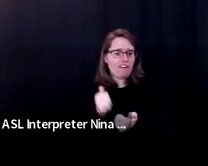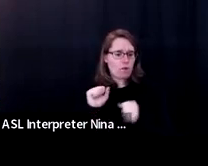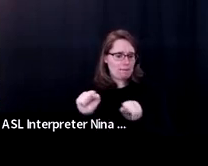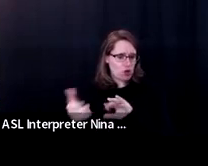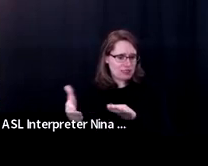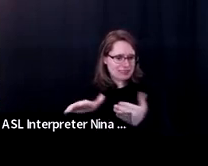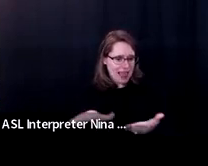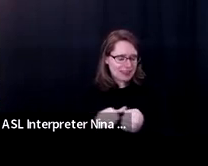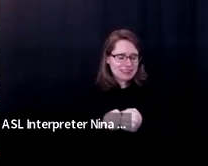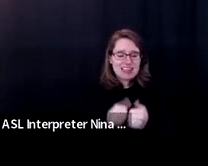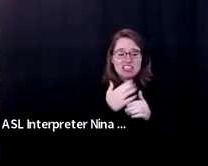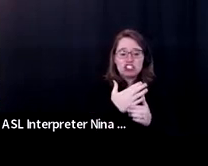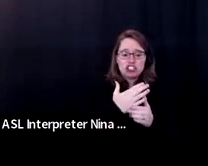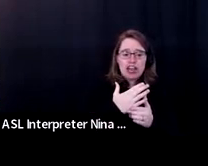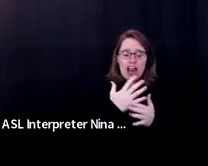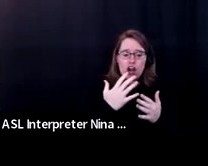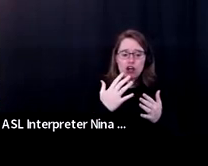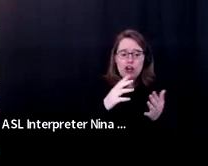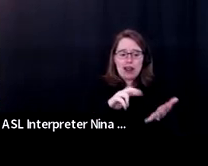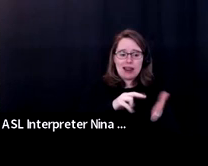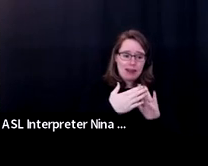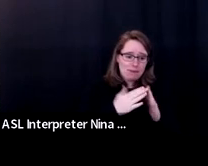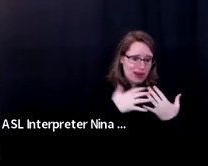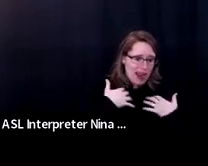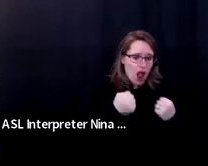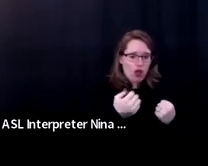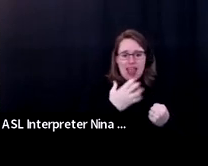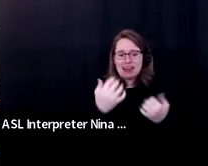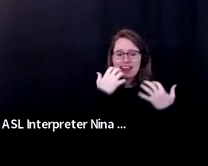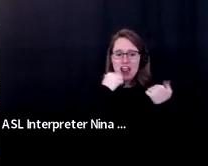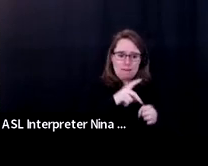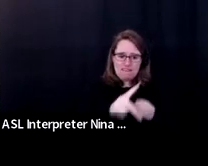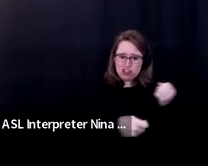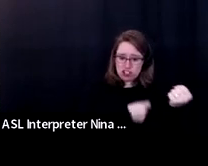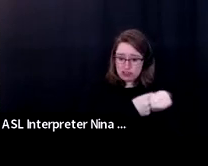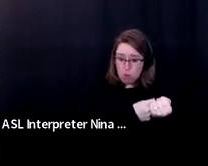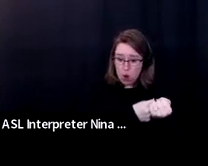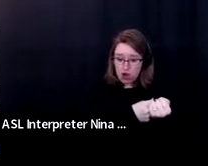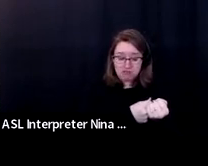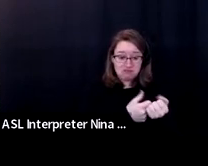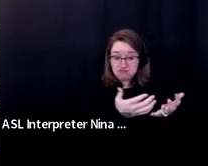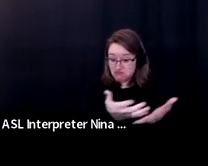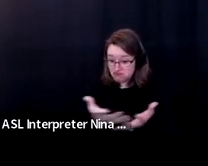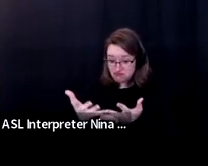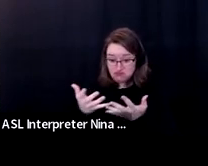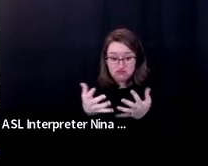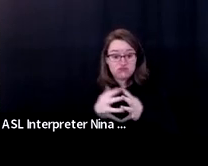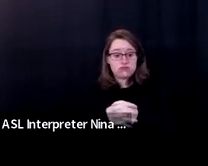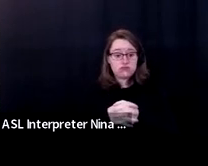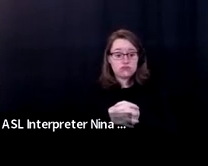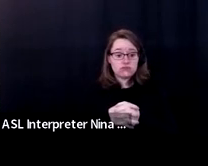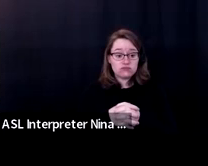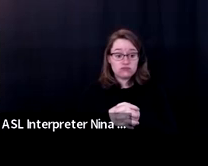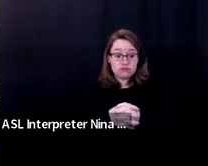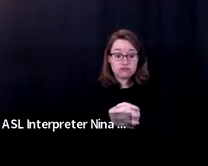community health, and caring profession support. So any of those that aren't sort of clustered already that belong in an existing